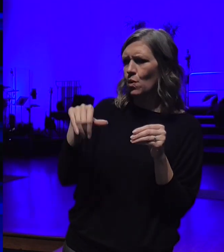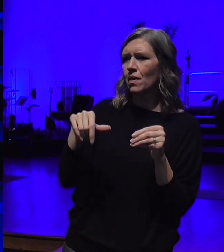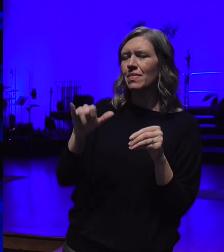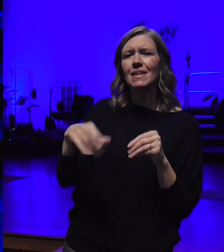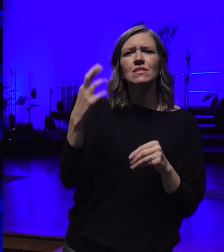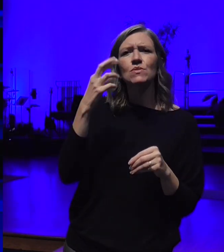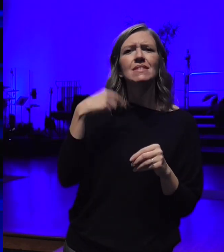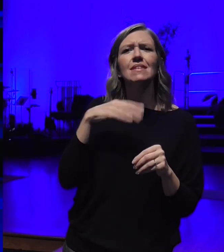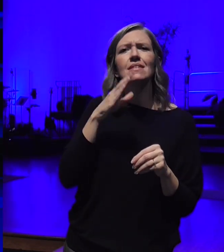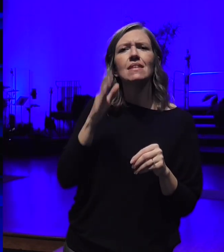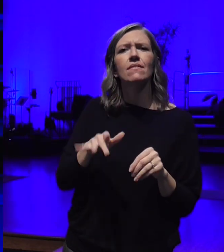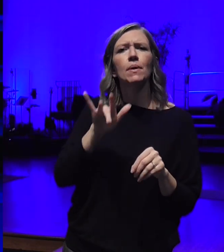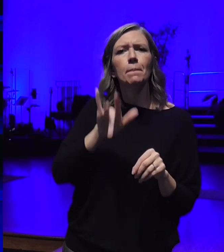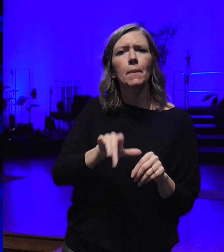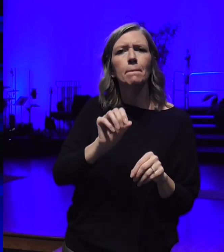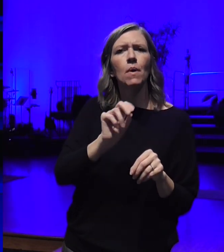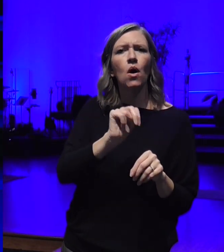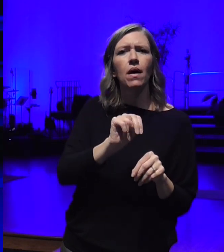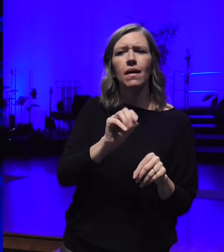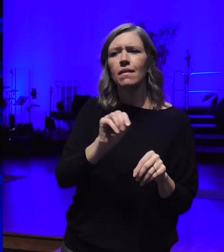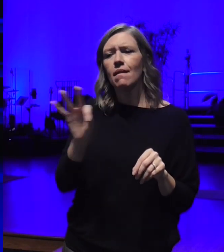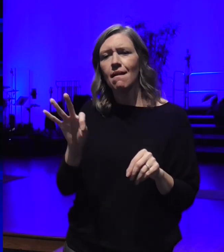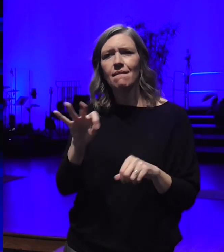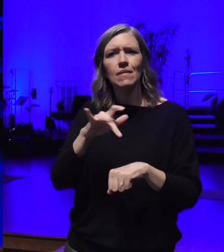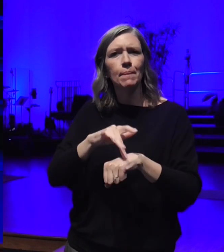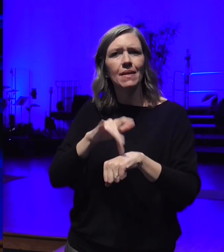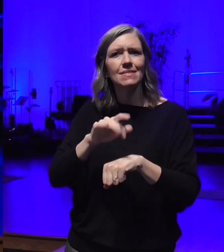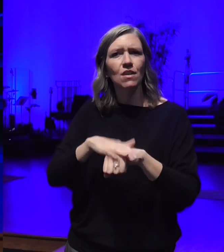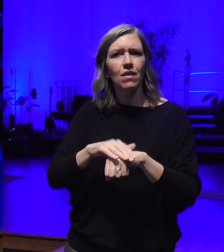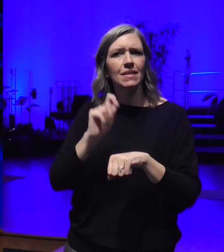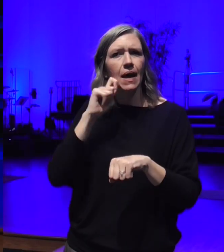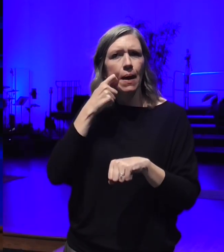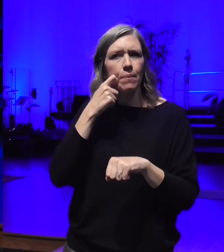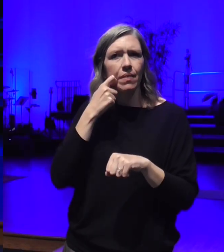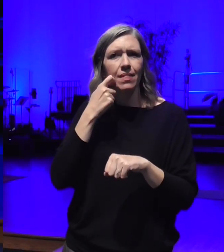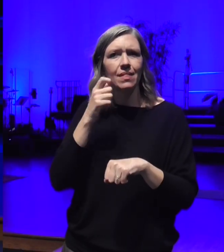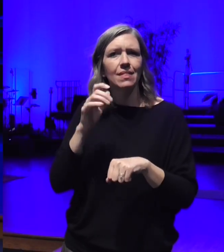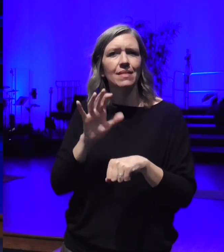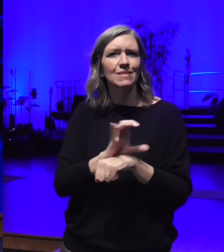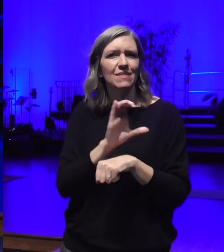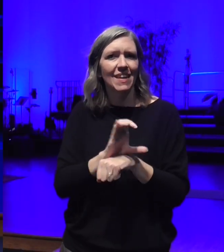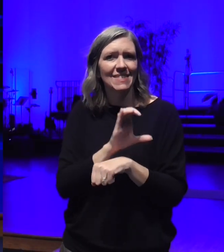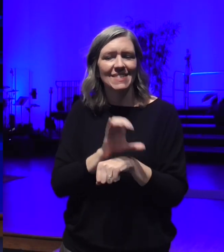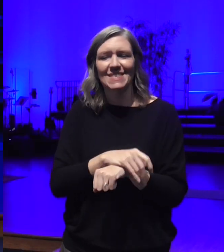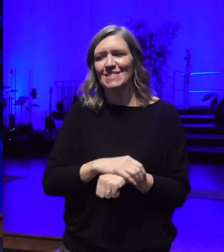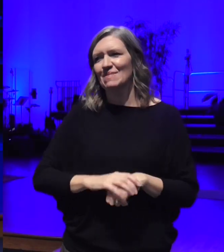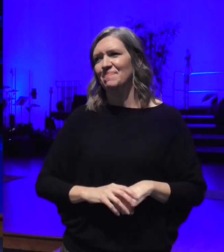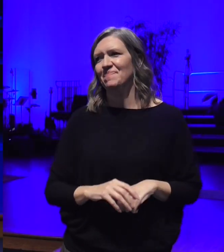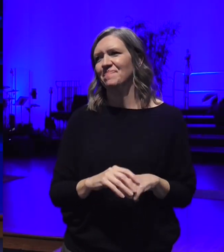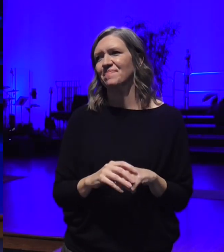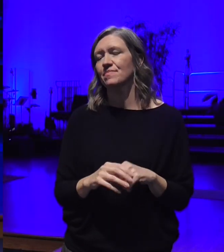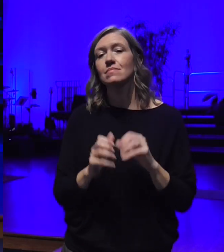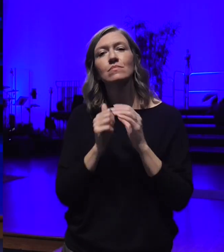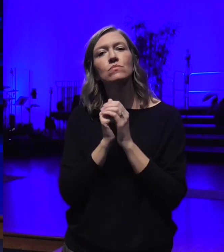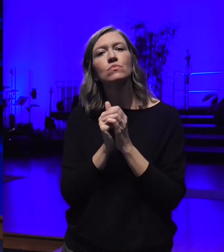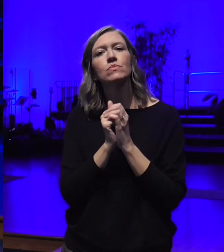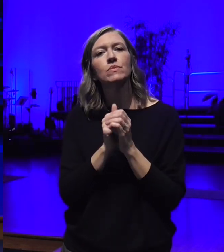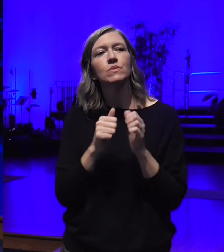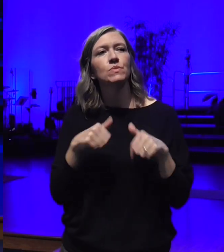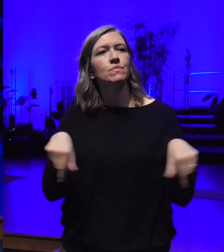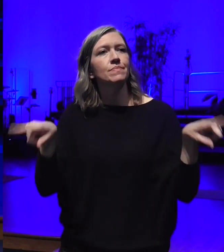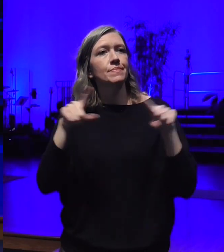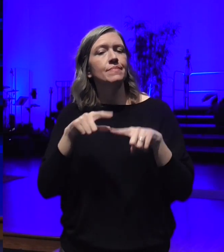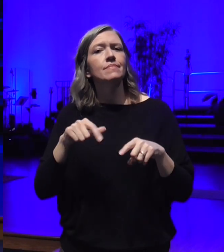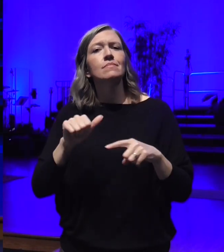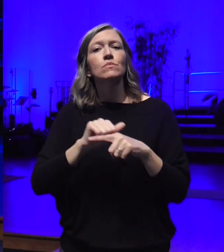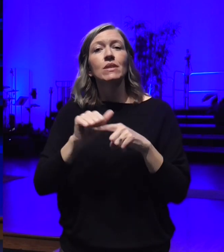switches on any of the Apple devices." Let's have a prayer together. I invite any of our practitioner prayer partners